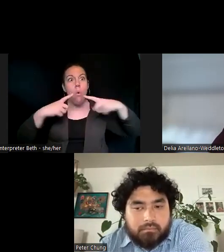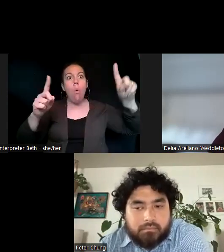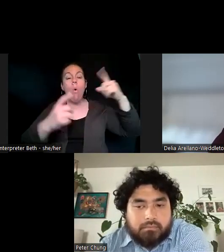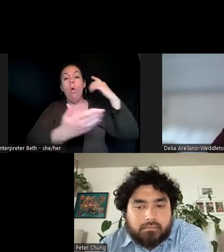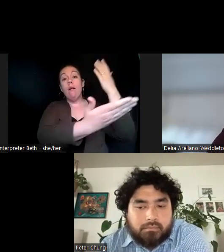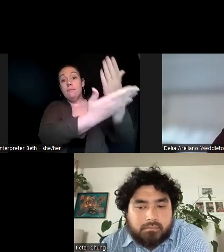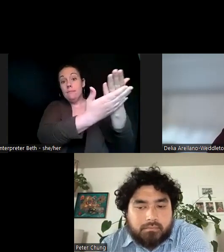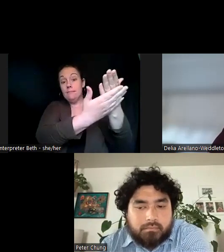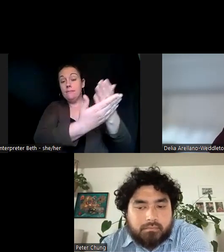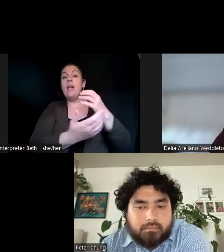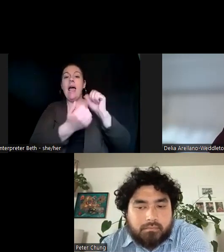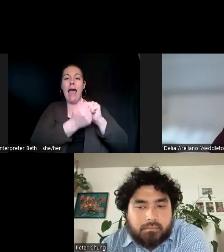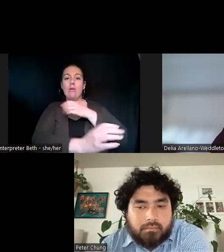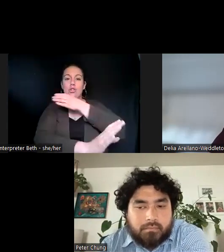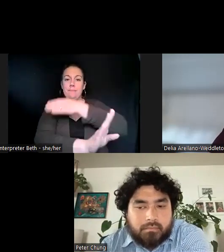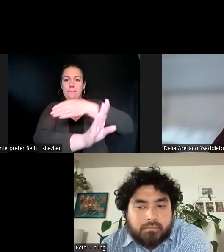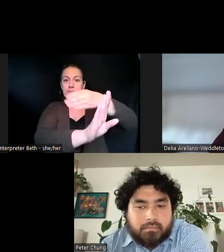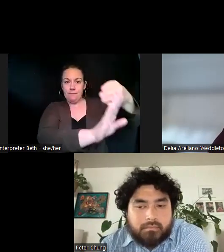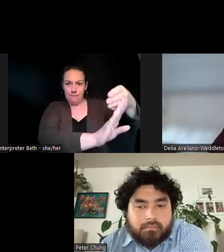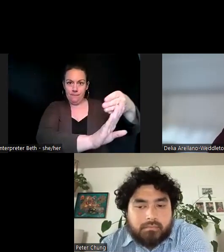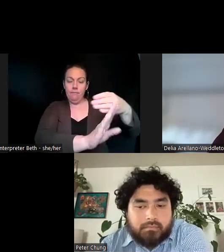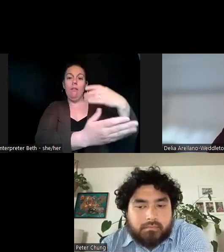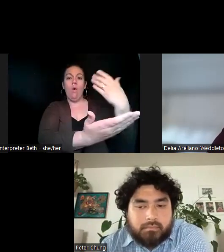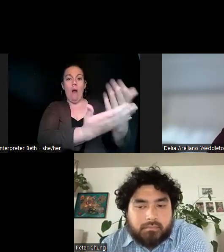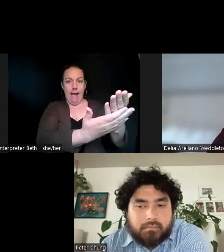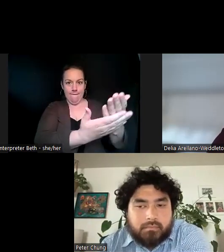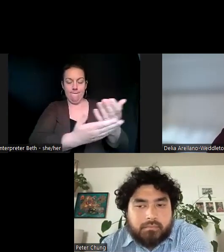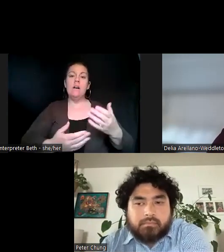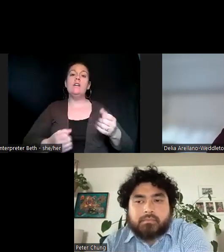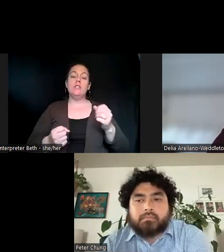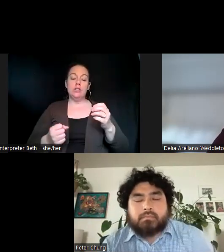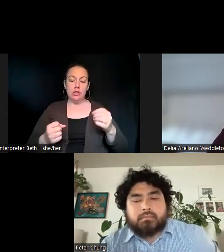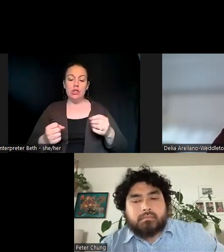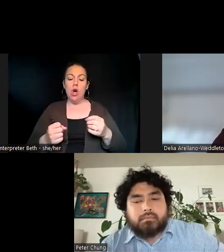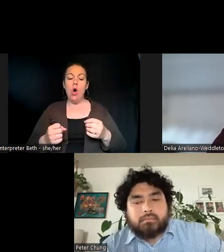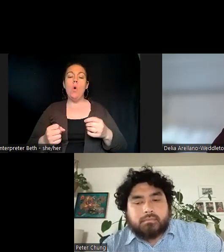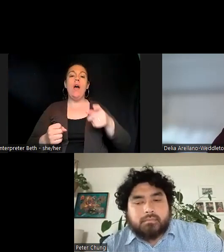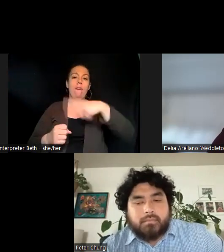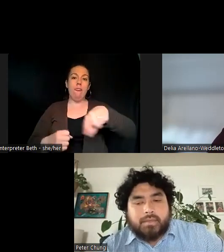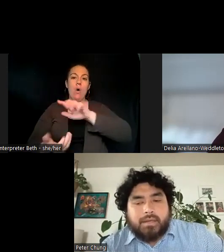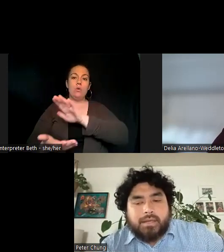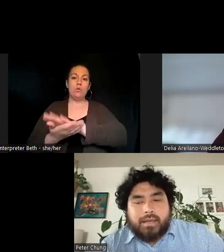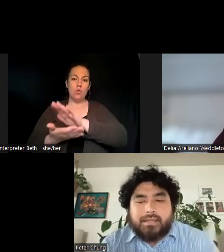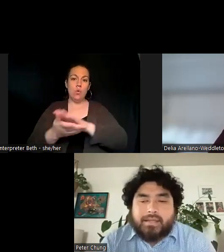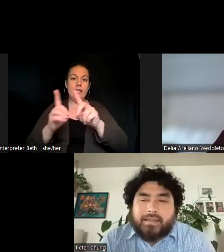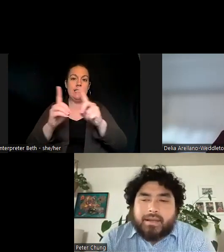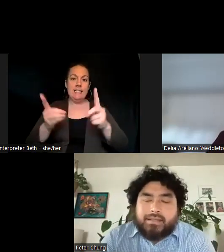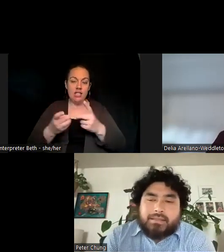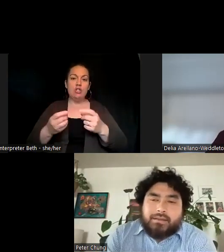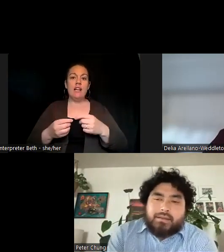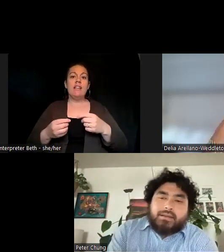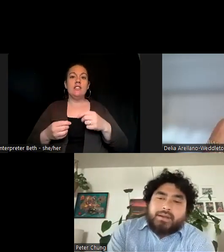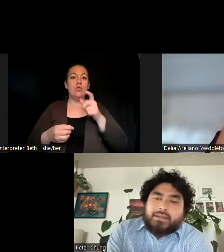there. And I would say the places that we talked to that sort of were showing promise did all of those things. Thank you. And Julie, I